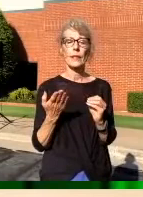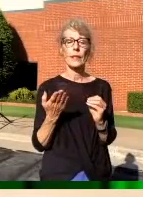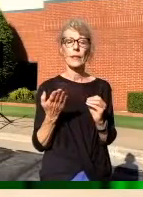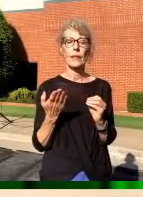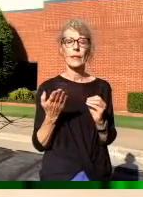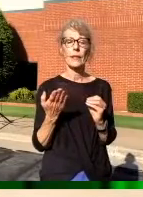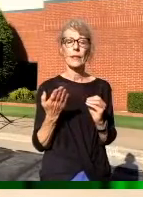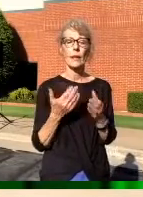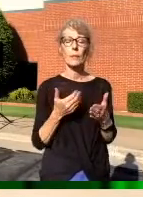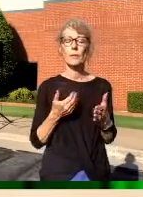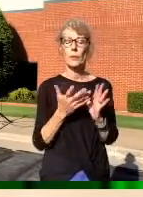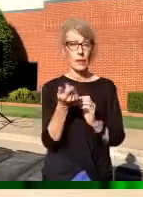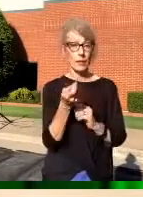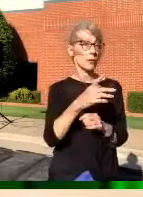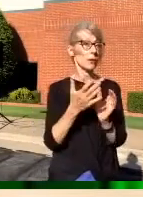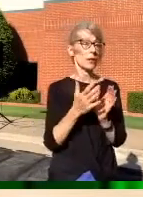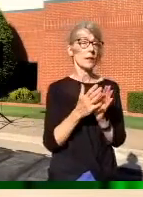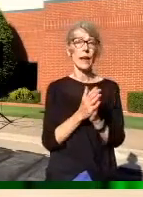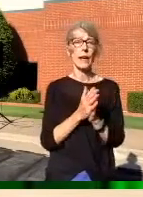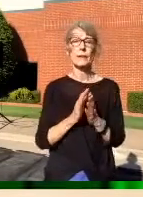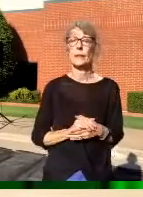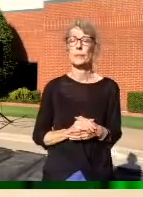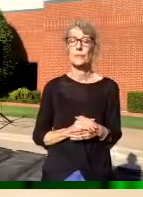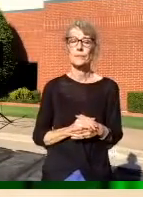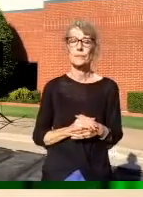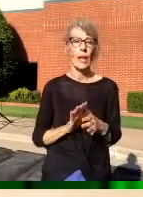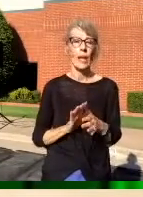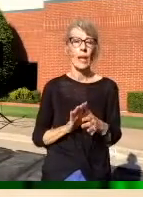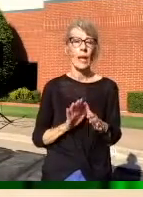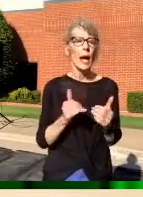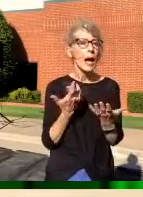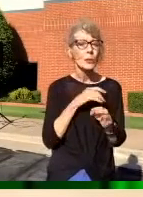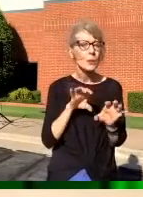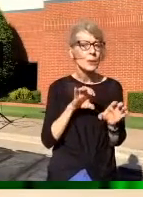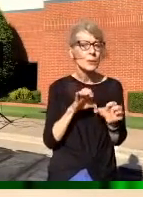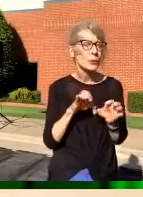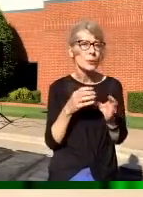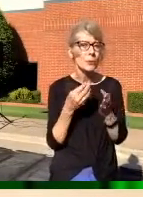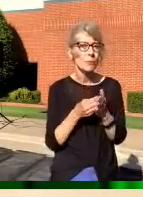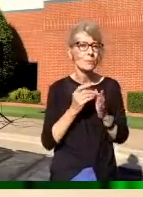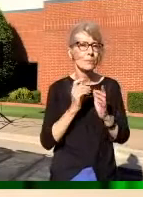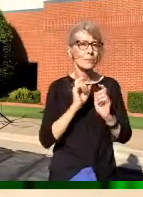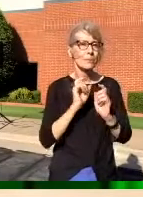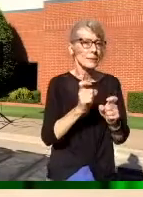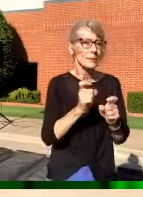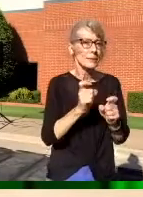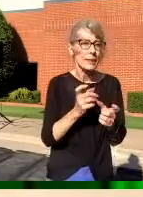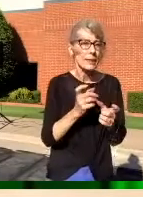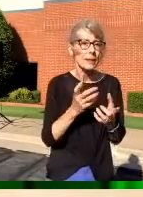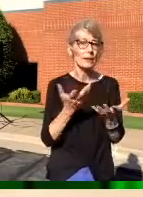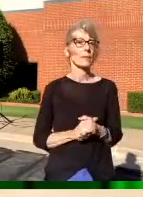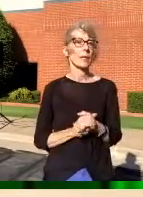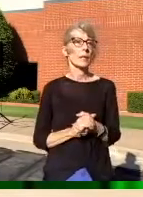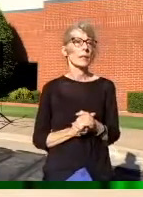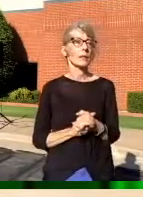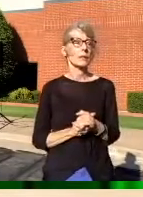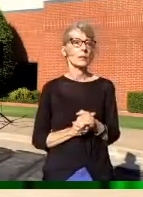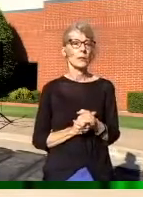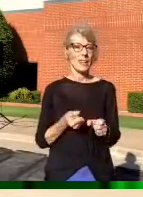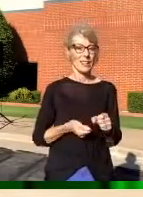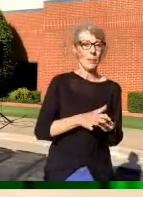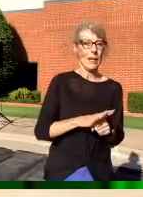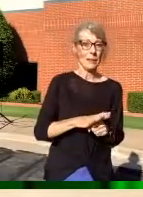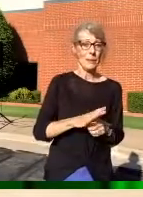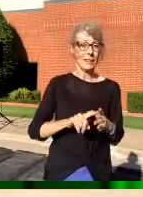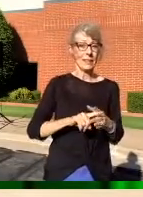several of you have asked various staff and elders, how are we doing contribution-wise? Well, at the beginning of the pandemic, to be honest, we were pretty